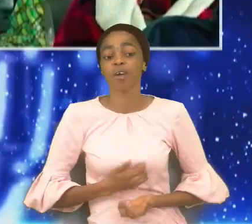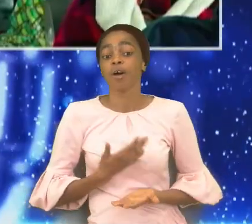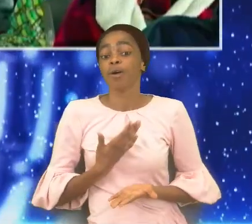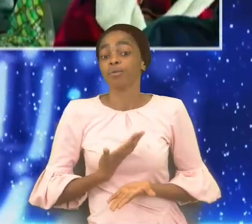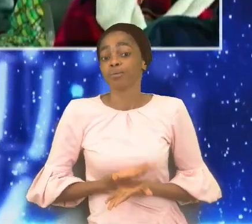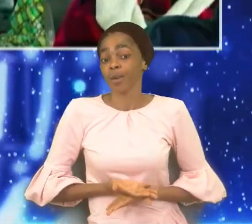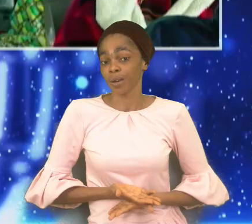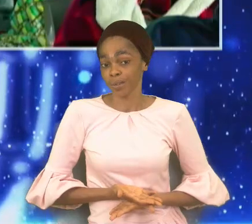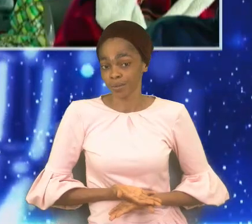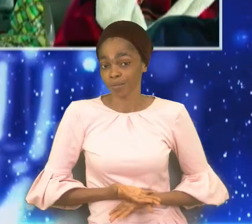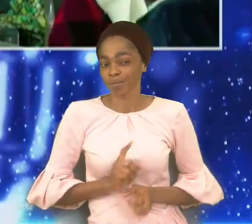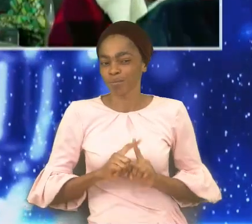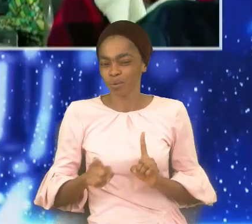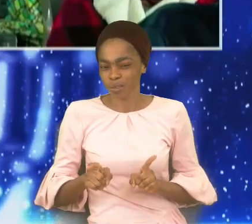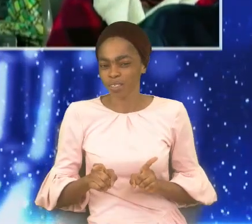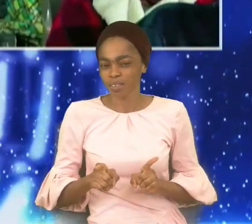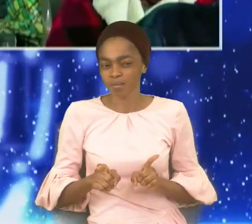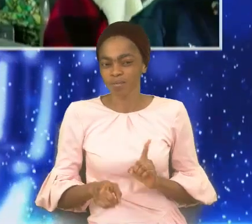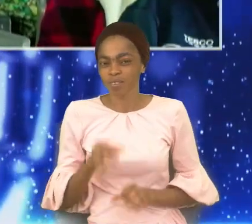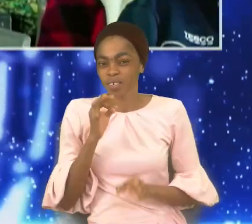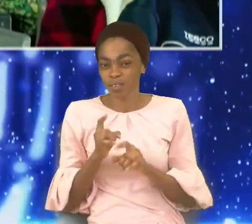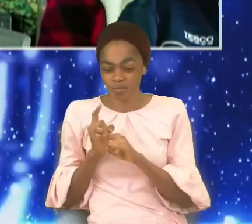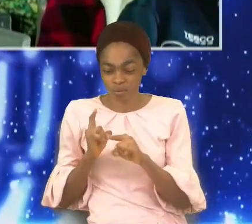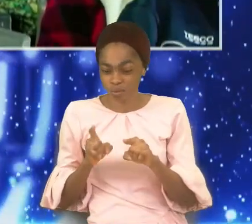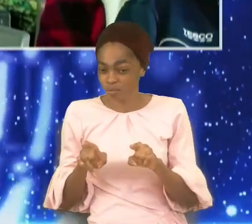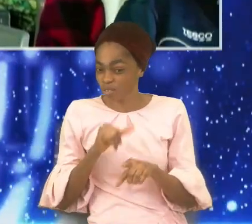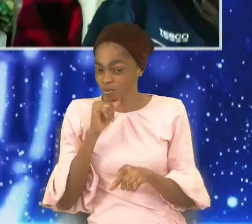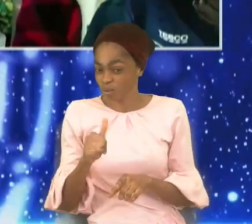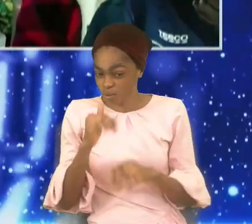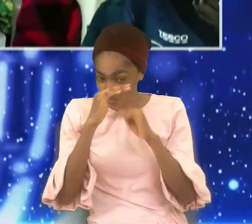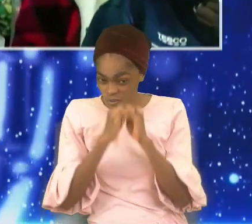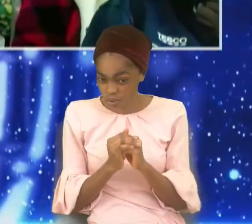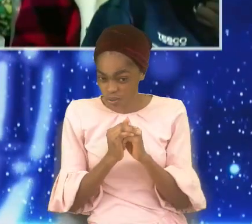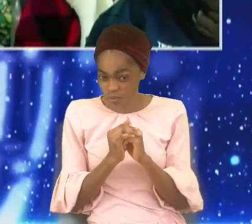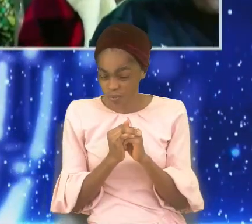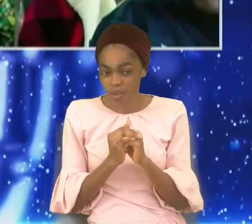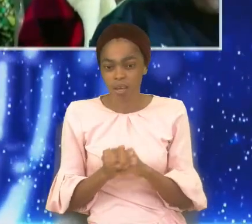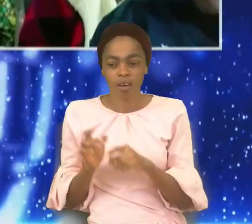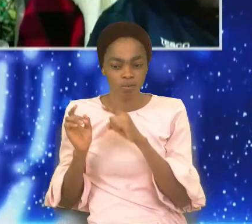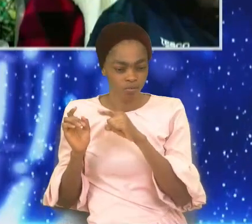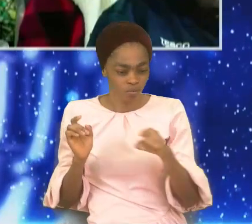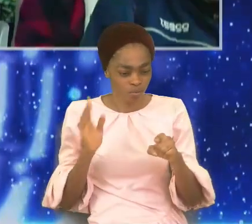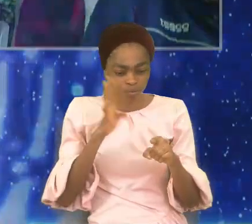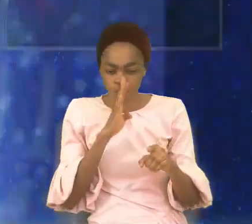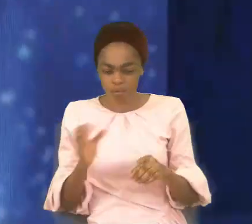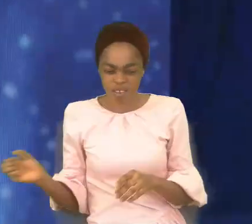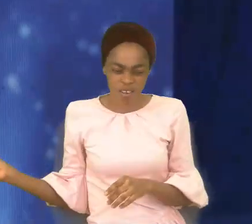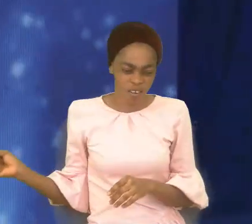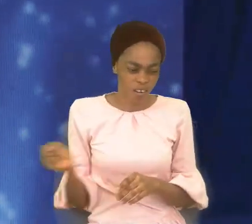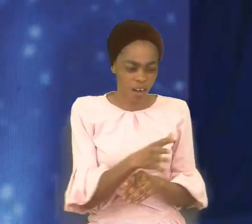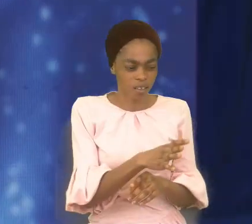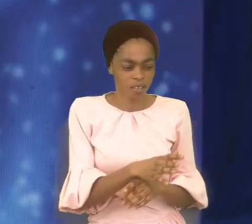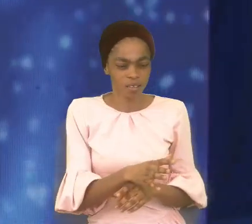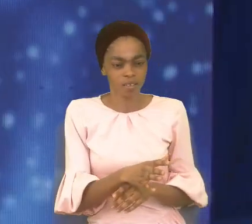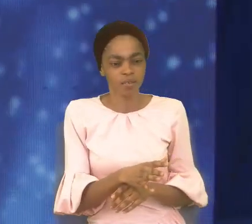worship not, ye shall be cast, ye shall be thrown the same hour into